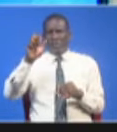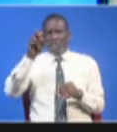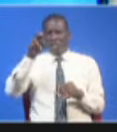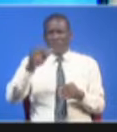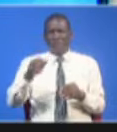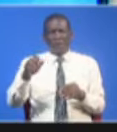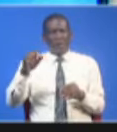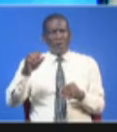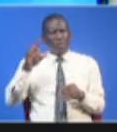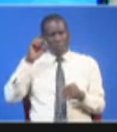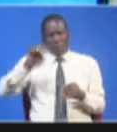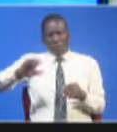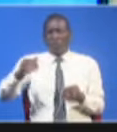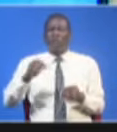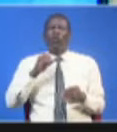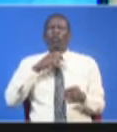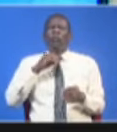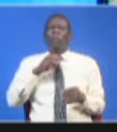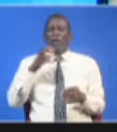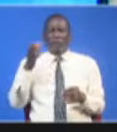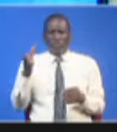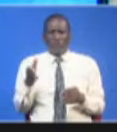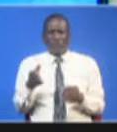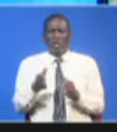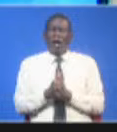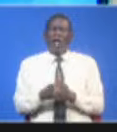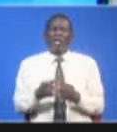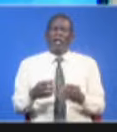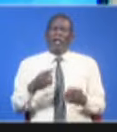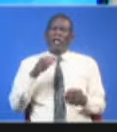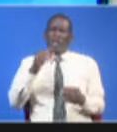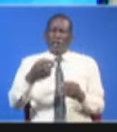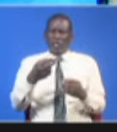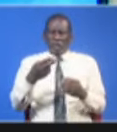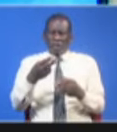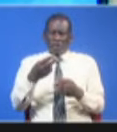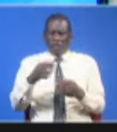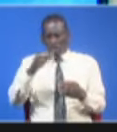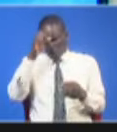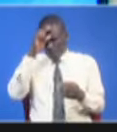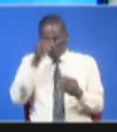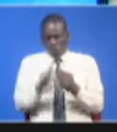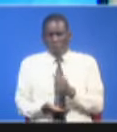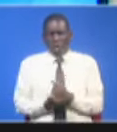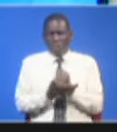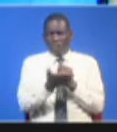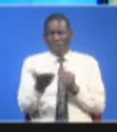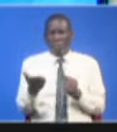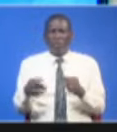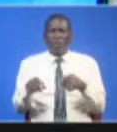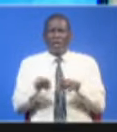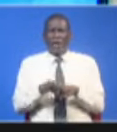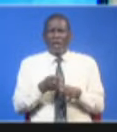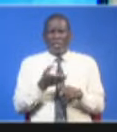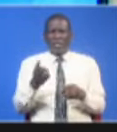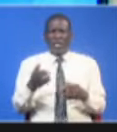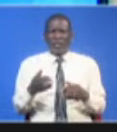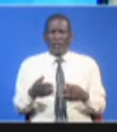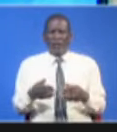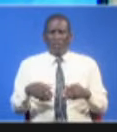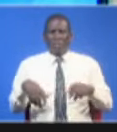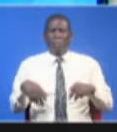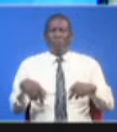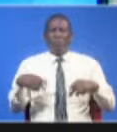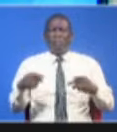have lamented of their loss, urging both the government to intervene and help them as they lost people who